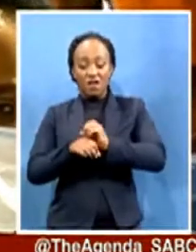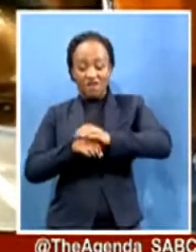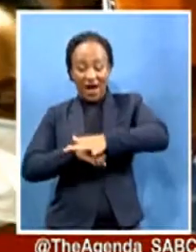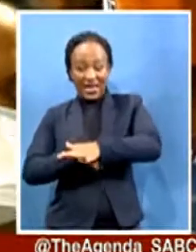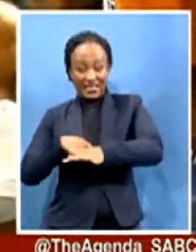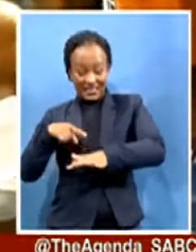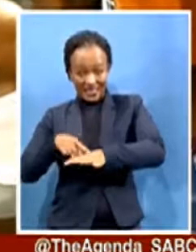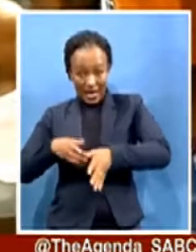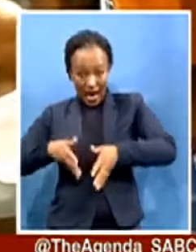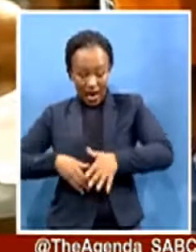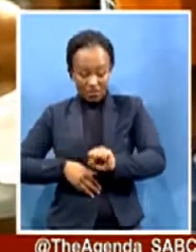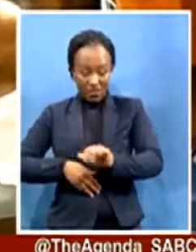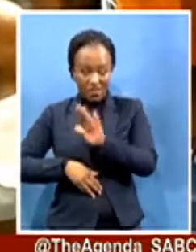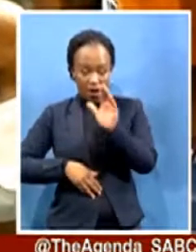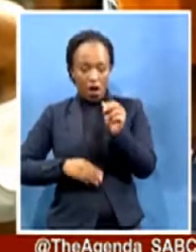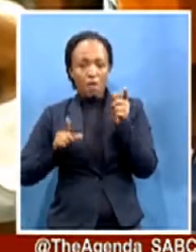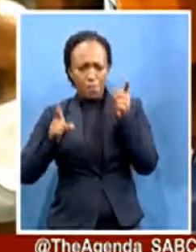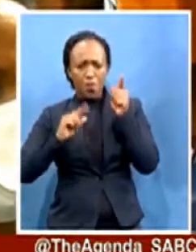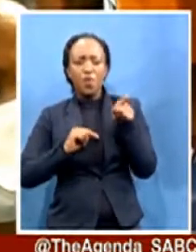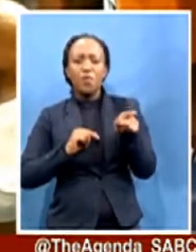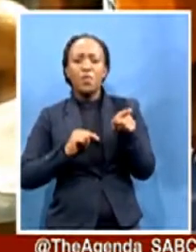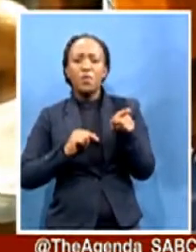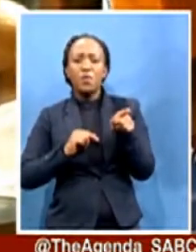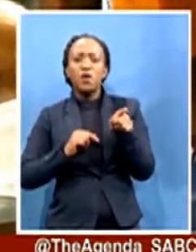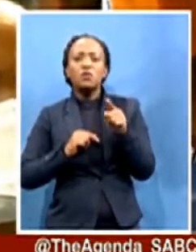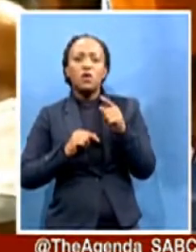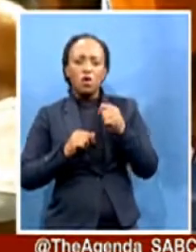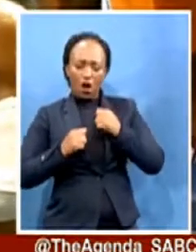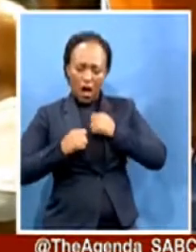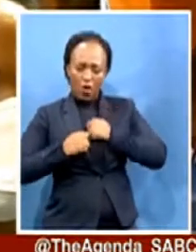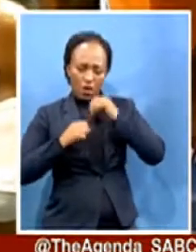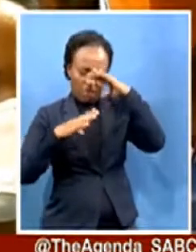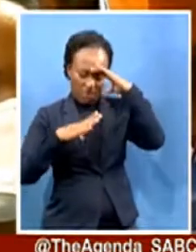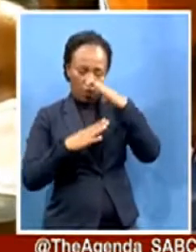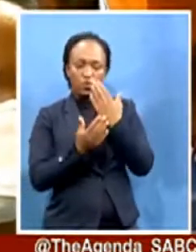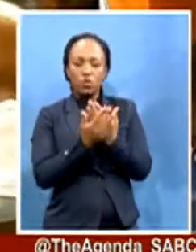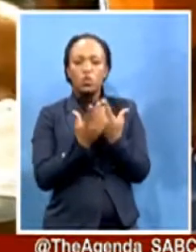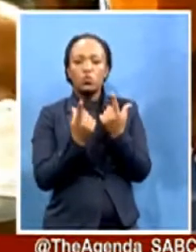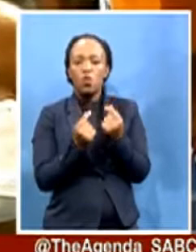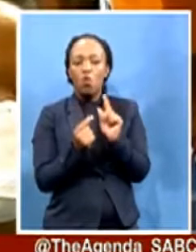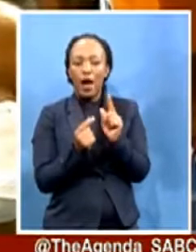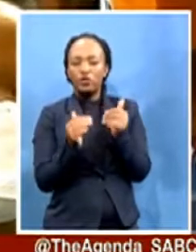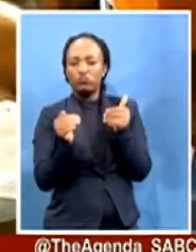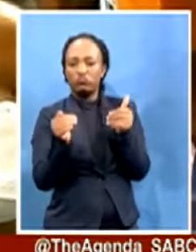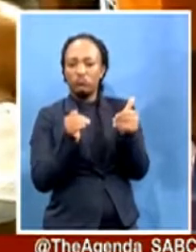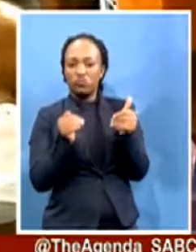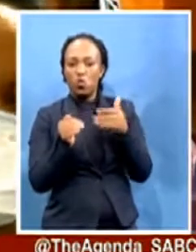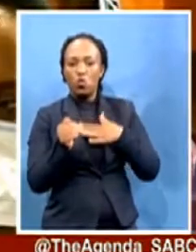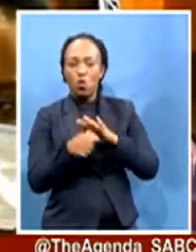focus on what we can do to reduce that spread. Because if we do so, we will then be able